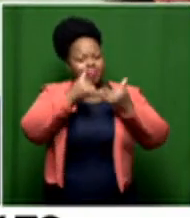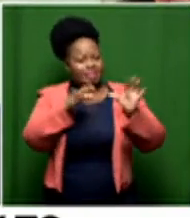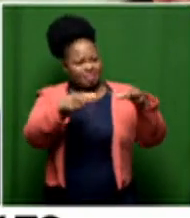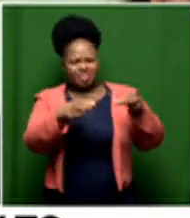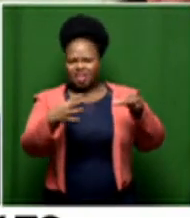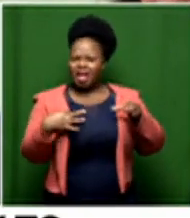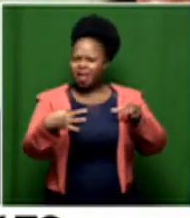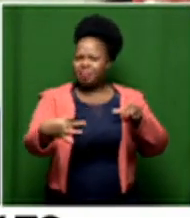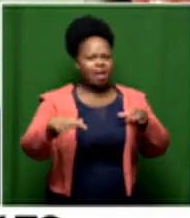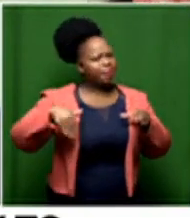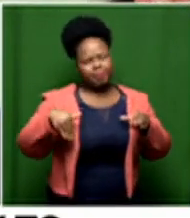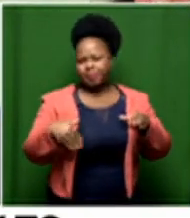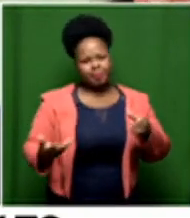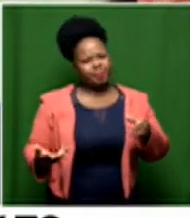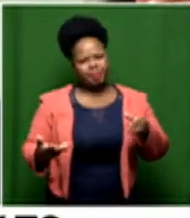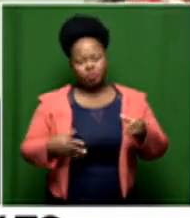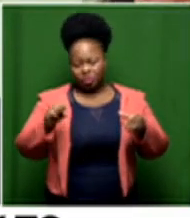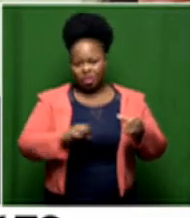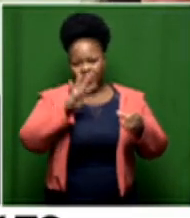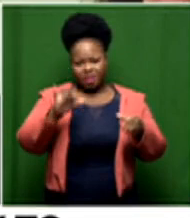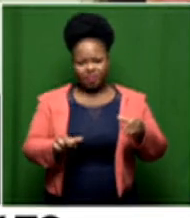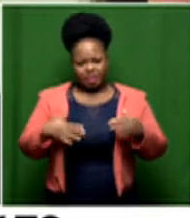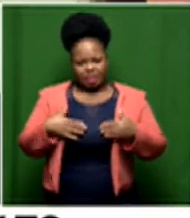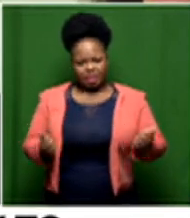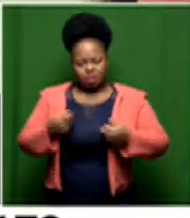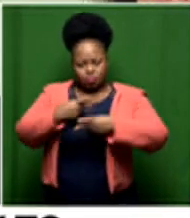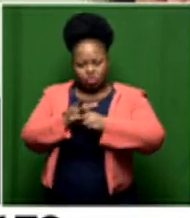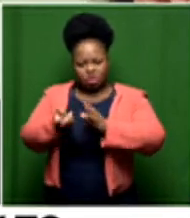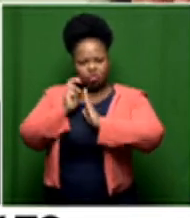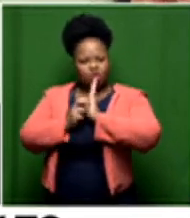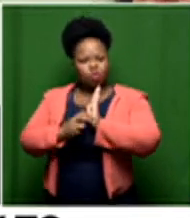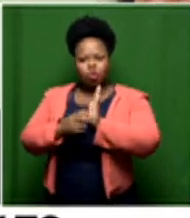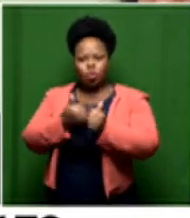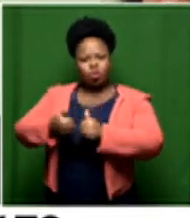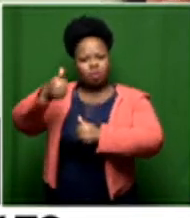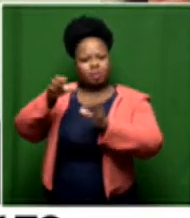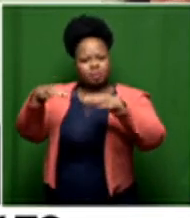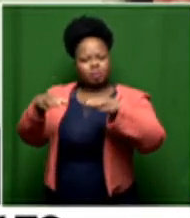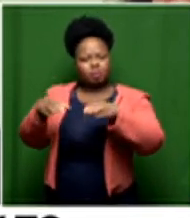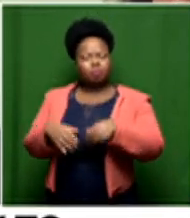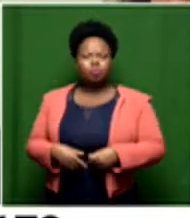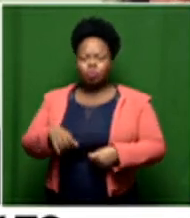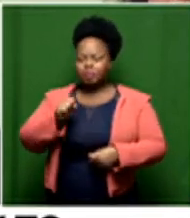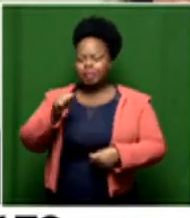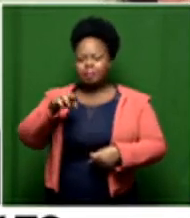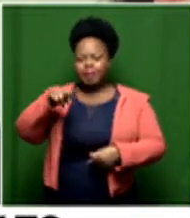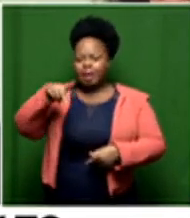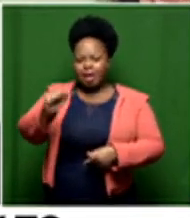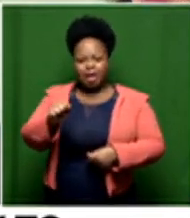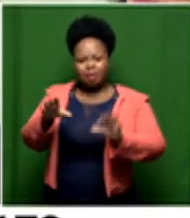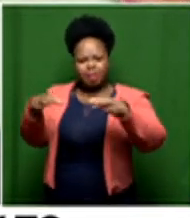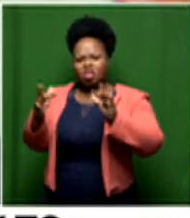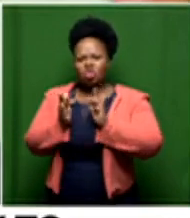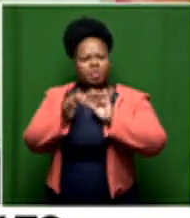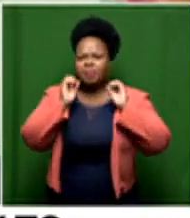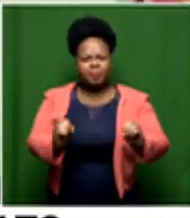made applications to the South African Health Products Regulatory Authority for use of the